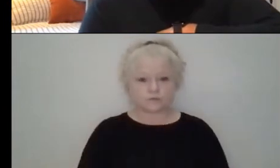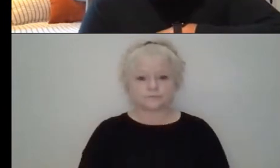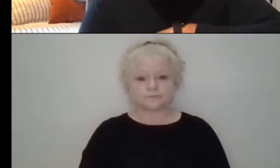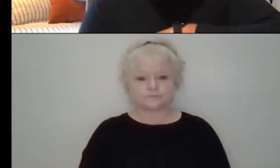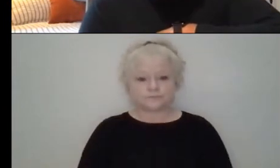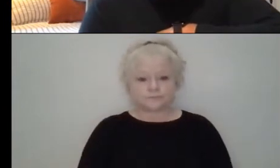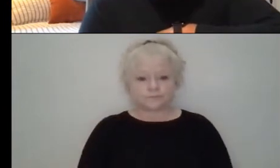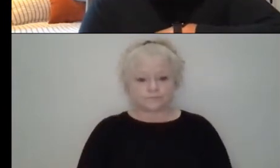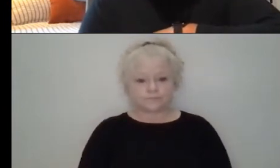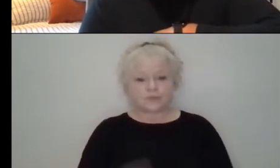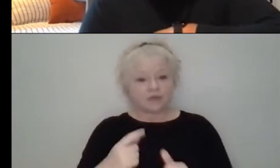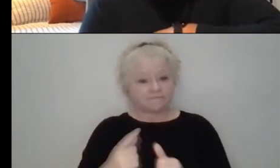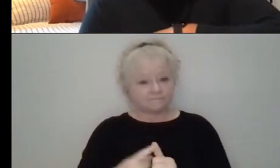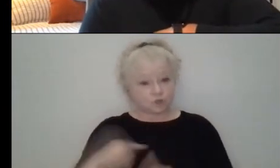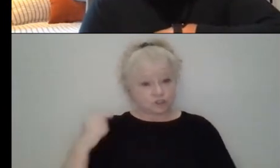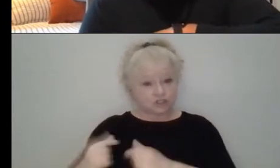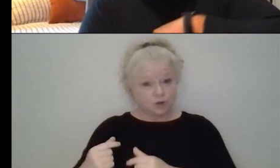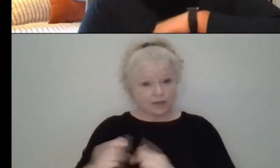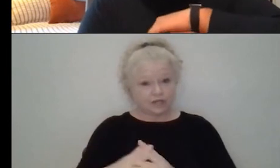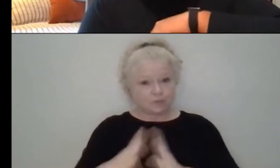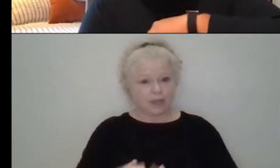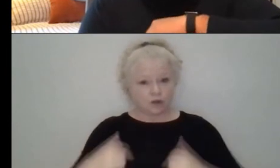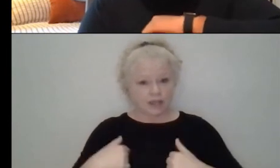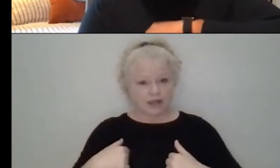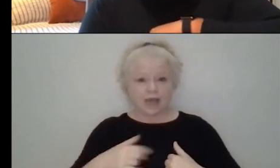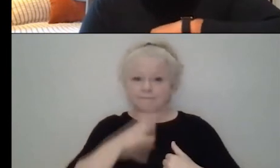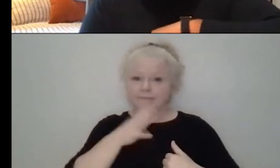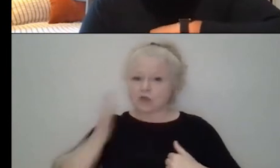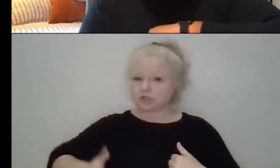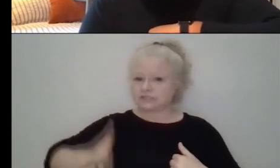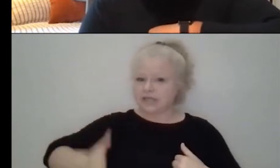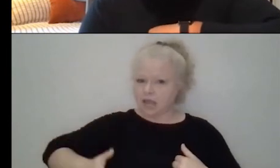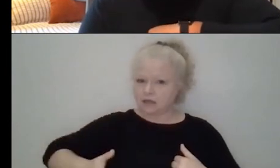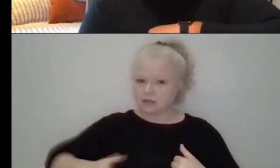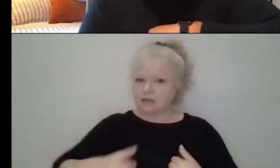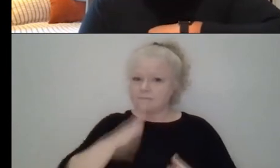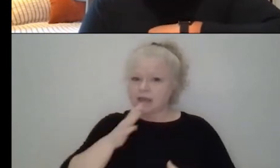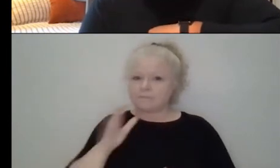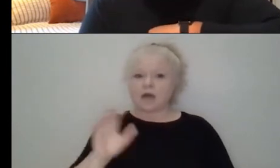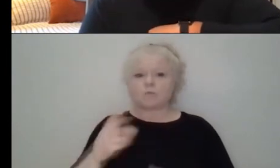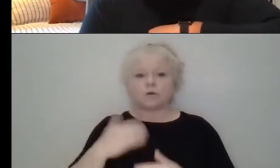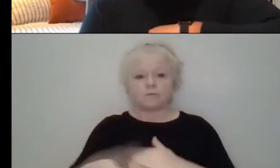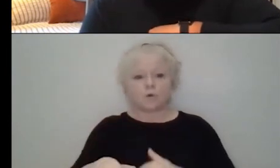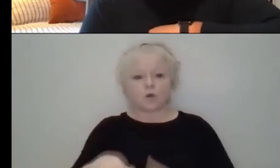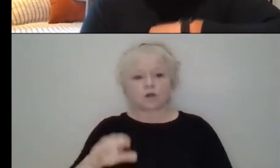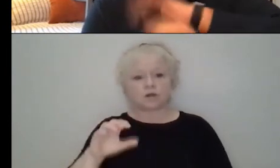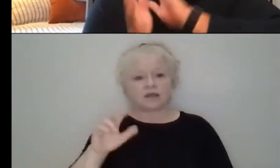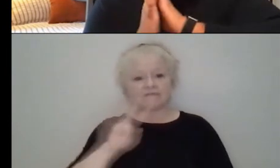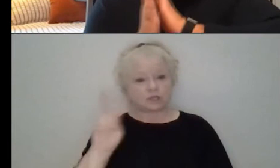so I'm first generation American on my mom's side. My mom, Beatriz, was born in Caracas,